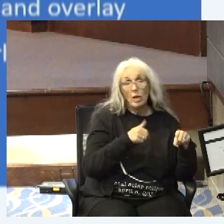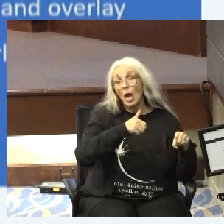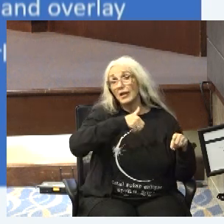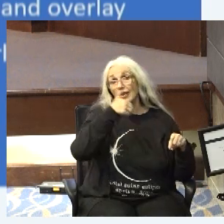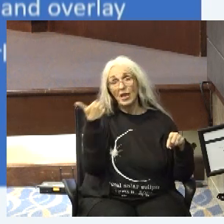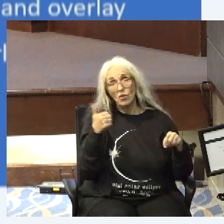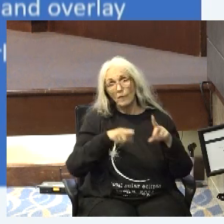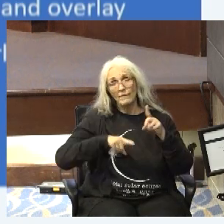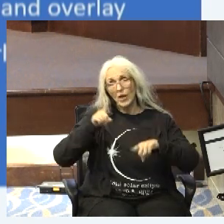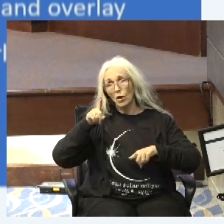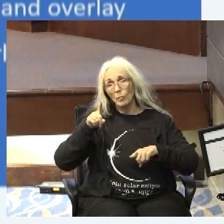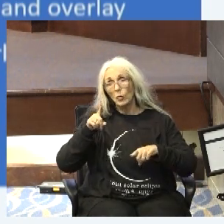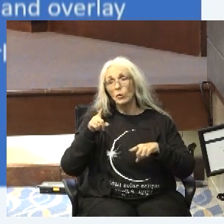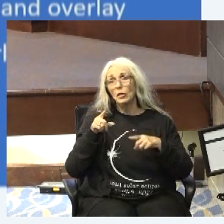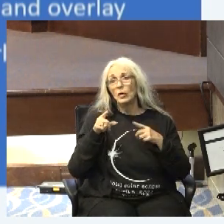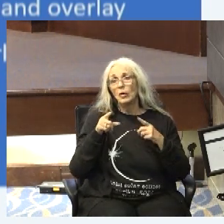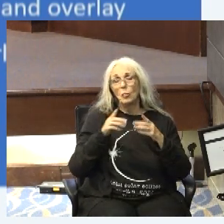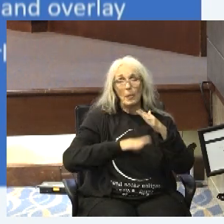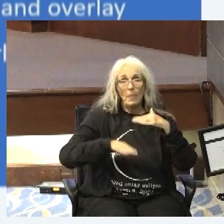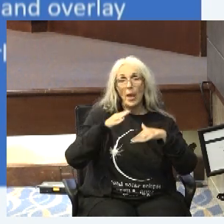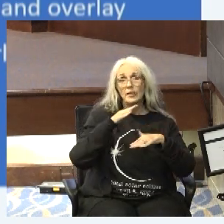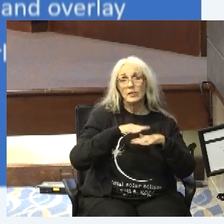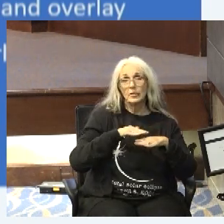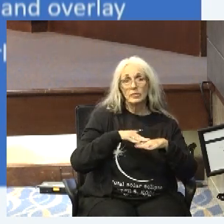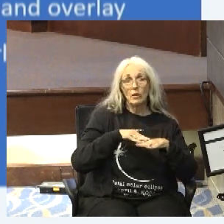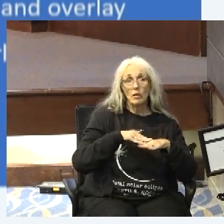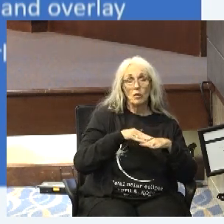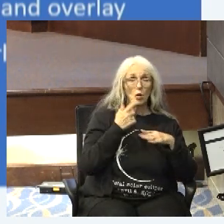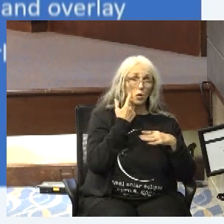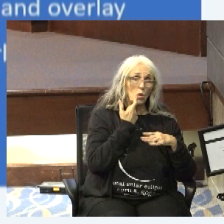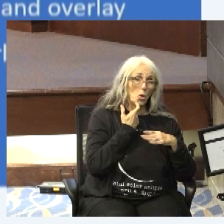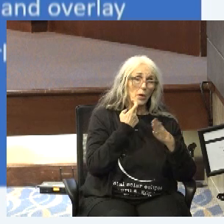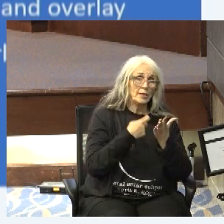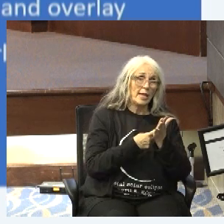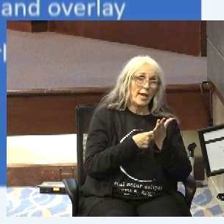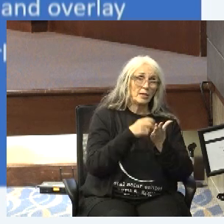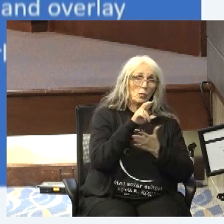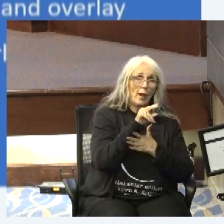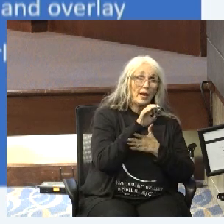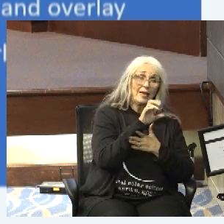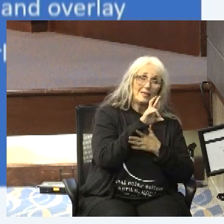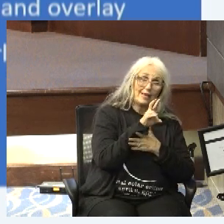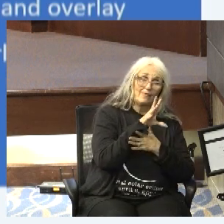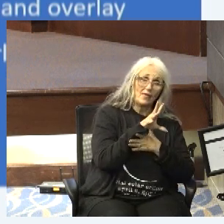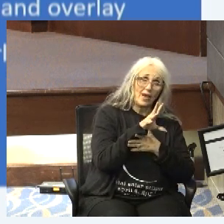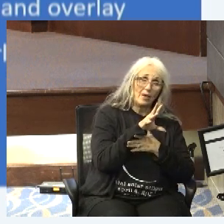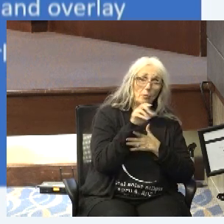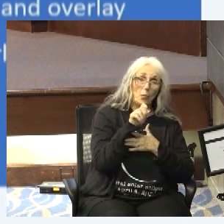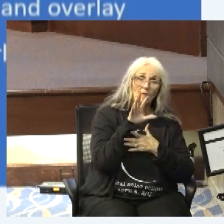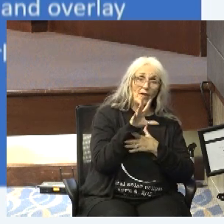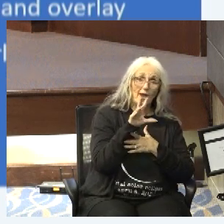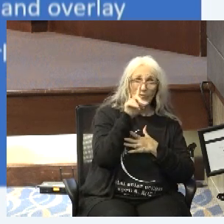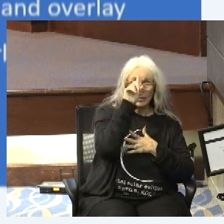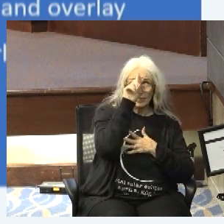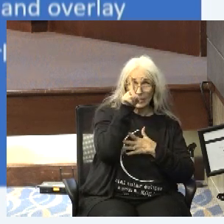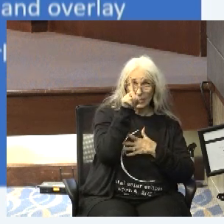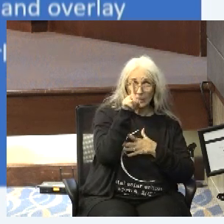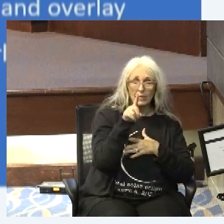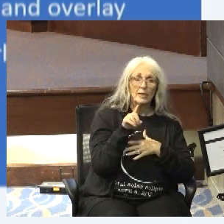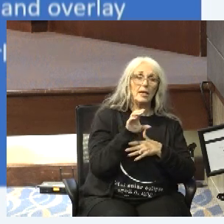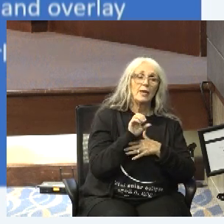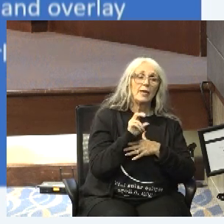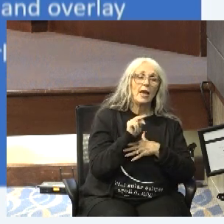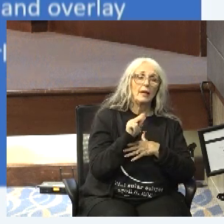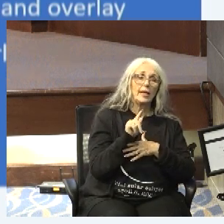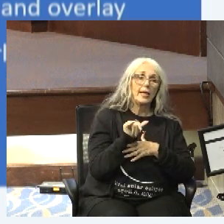you is we've based this pro forma on our current tax rate at 75.5 cents. And the county's